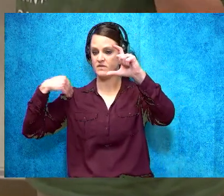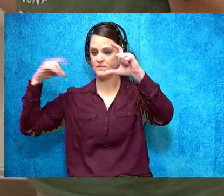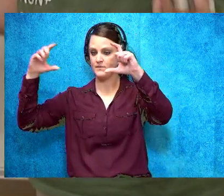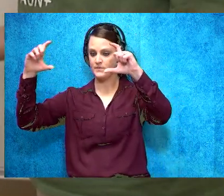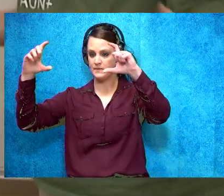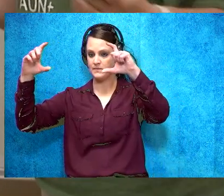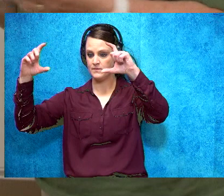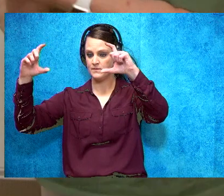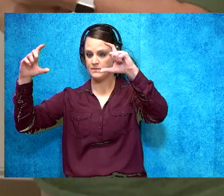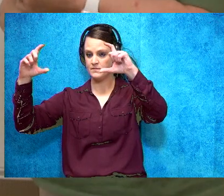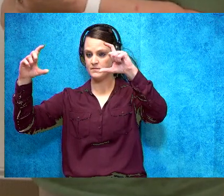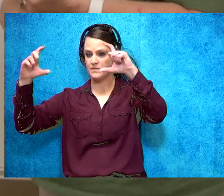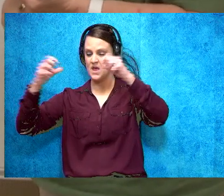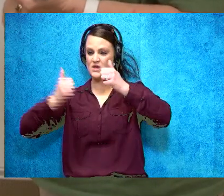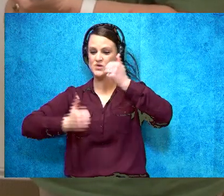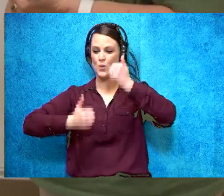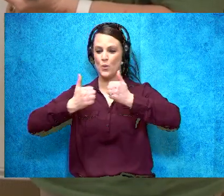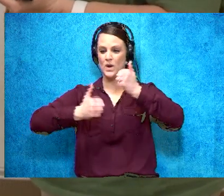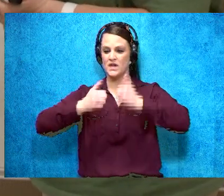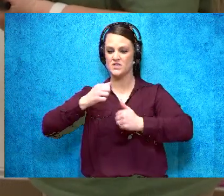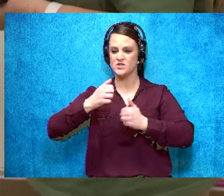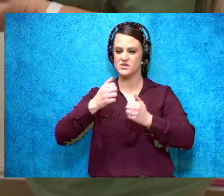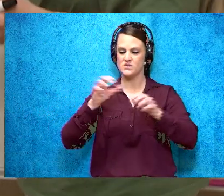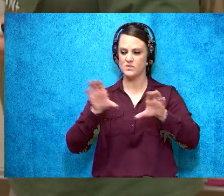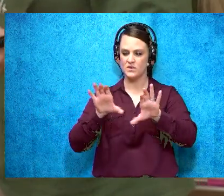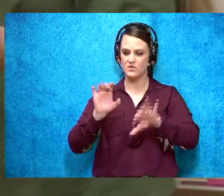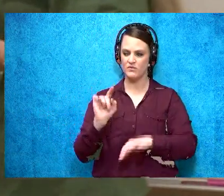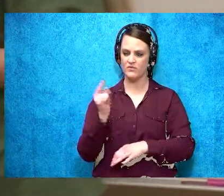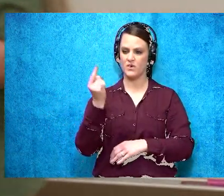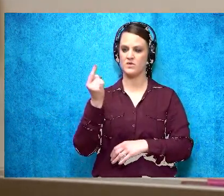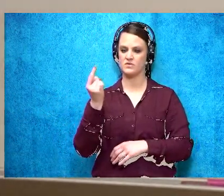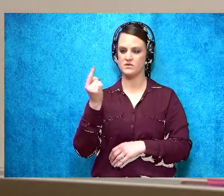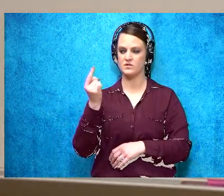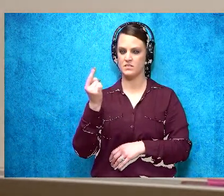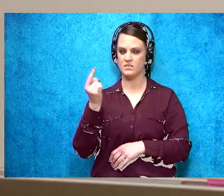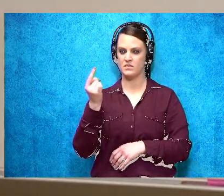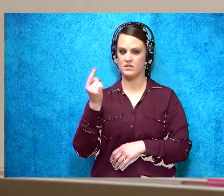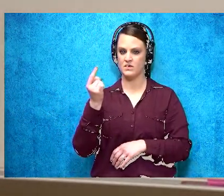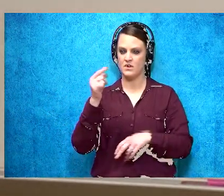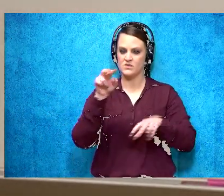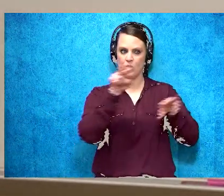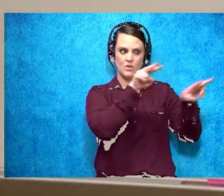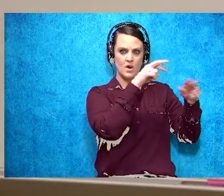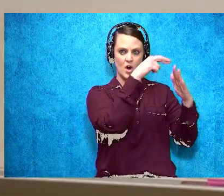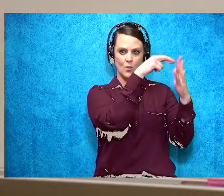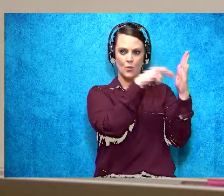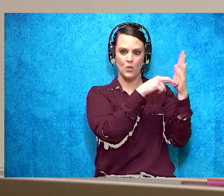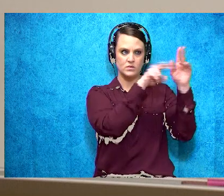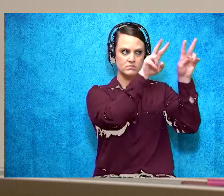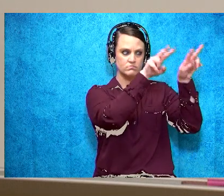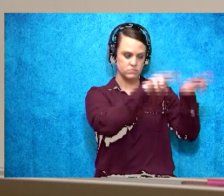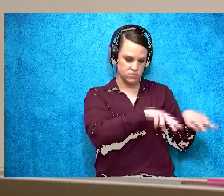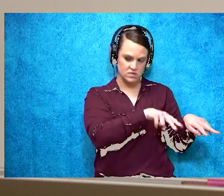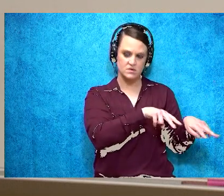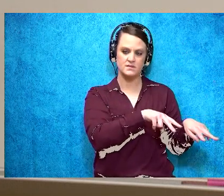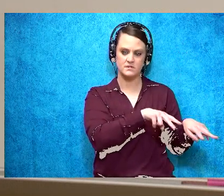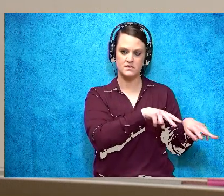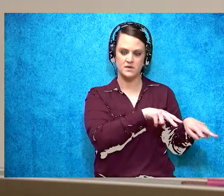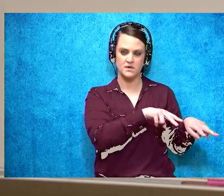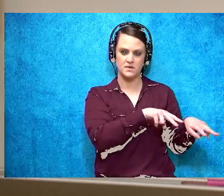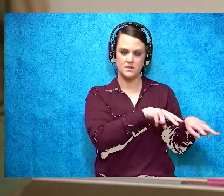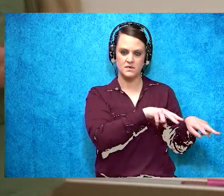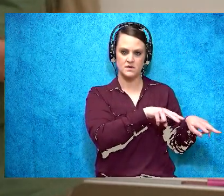So which operation are we going to do first? If you have to go back and look at your hierarchy, go back and look at your